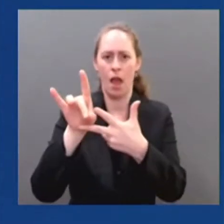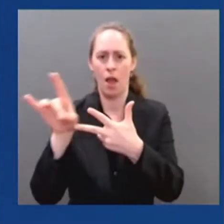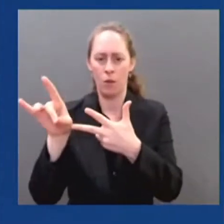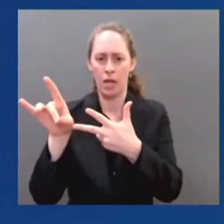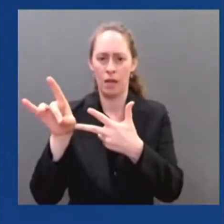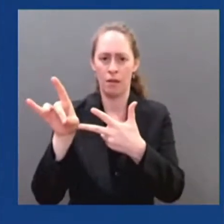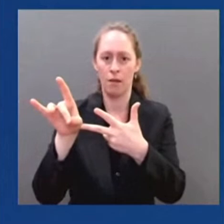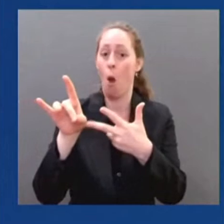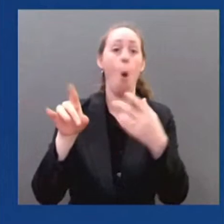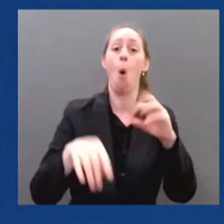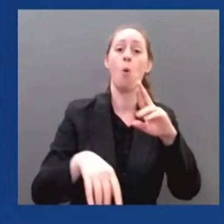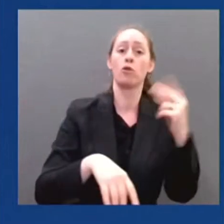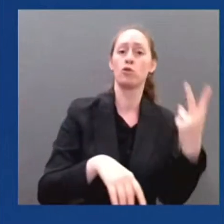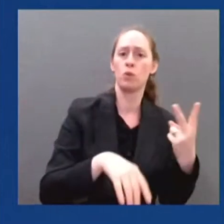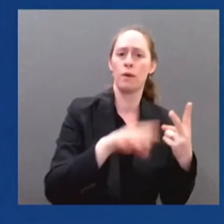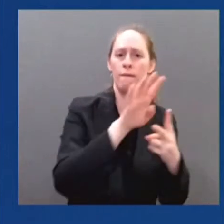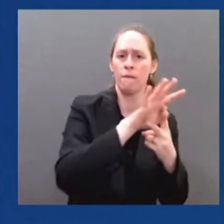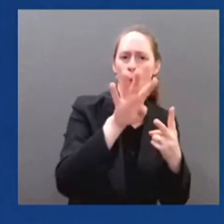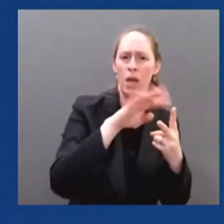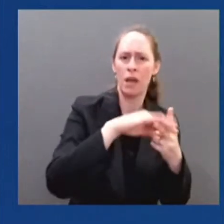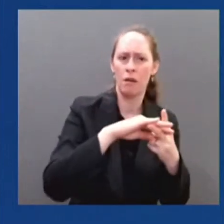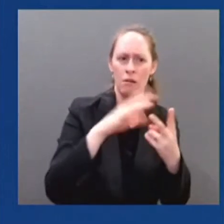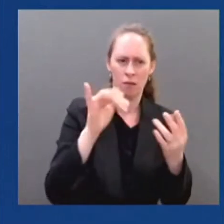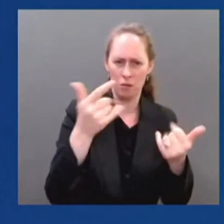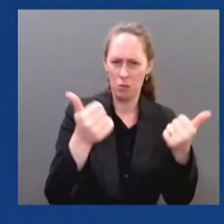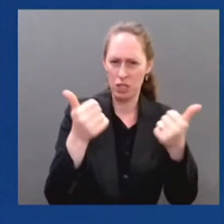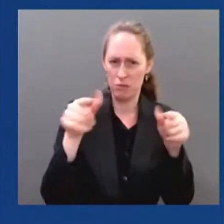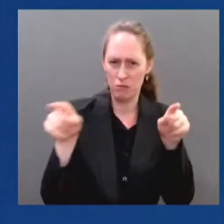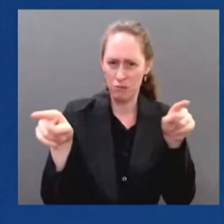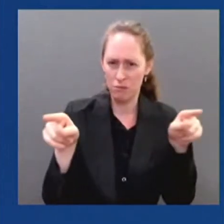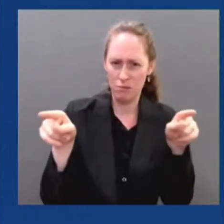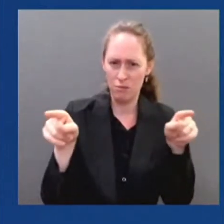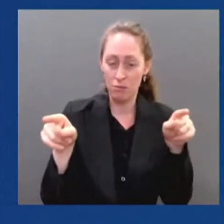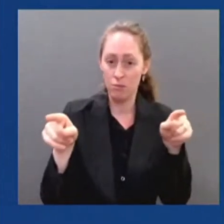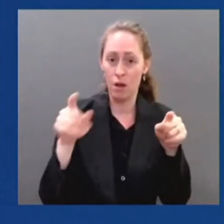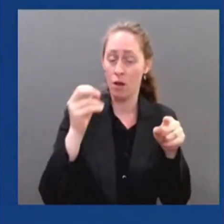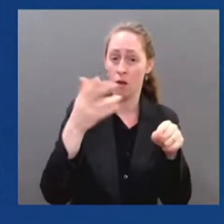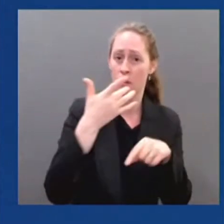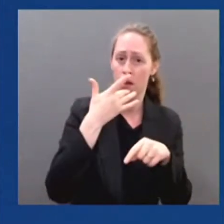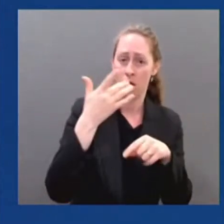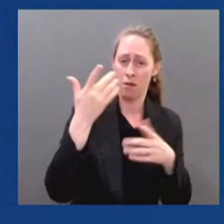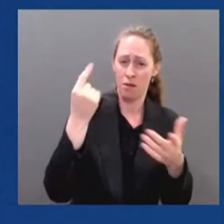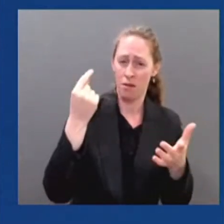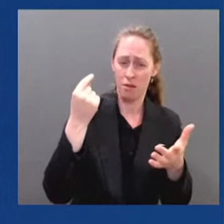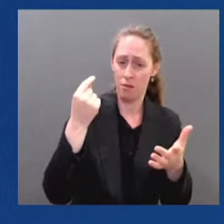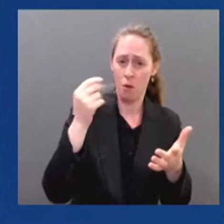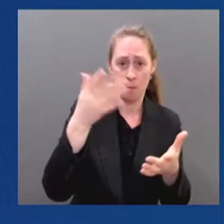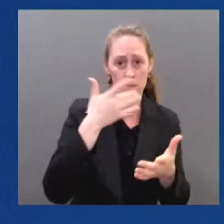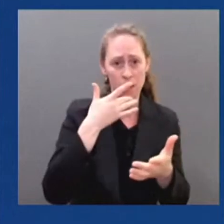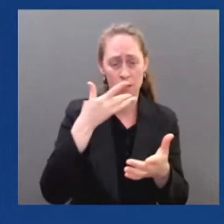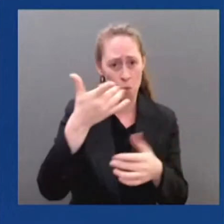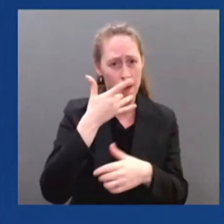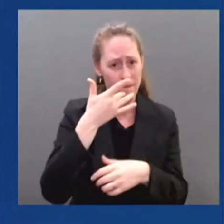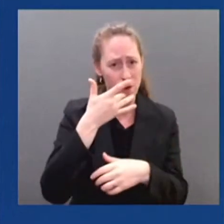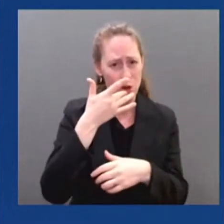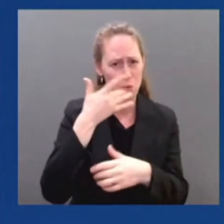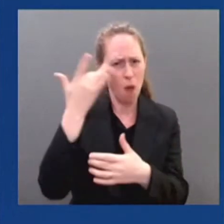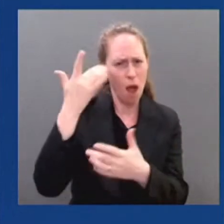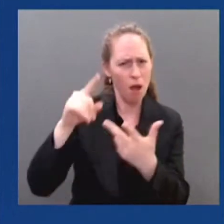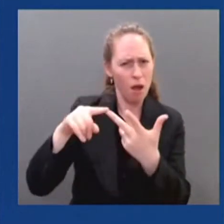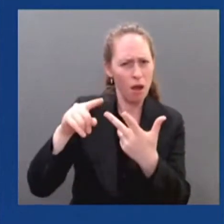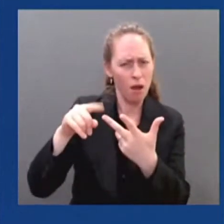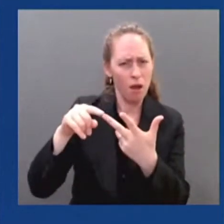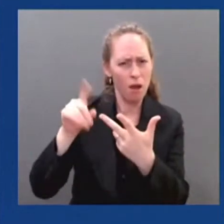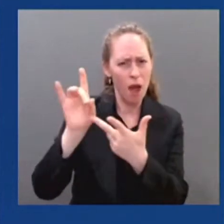doses. And then just more broadly, you talked about the individual protection against severe disease from these